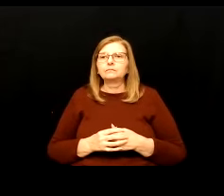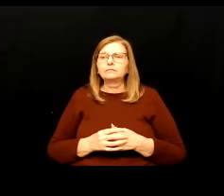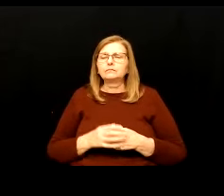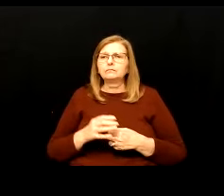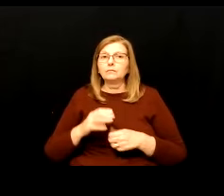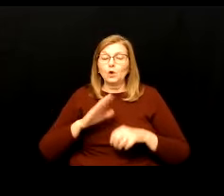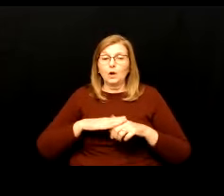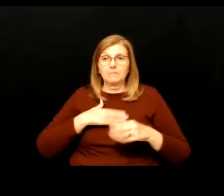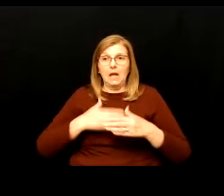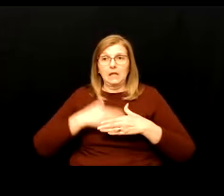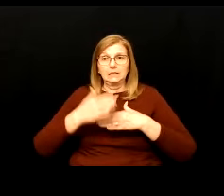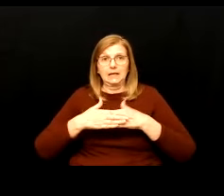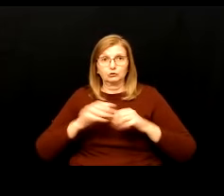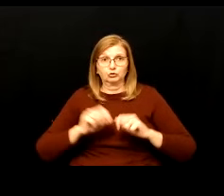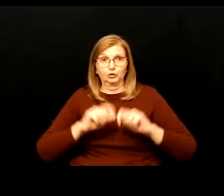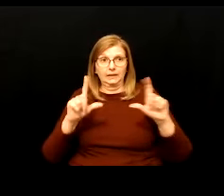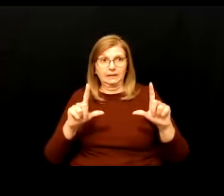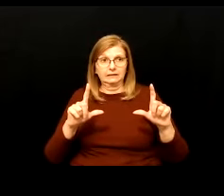on my next screen,